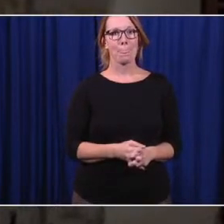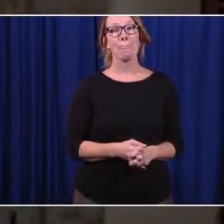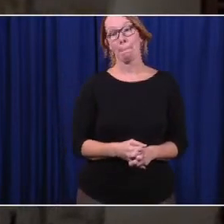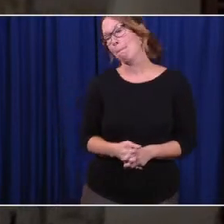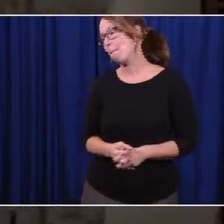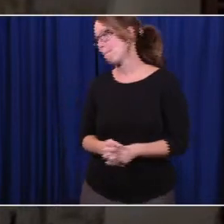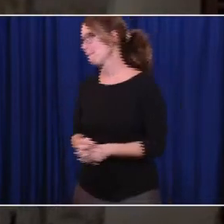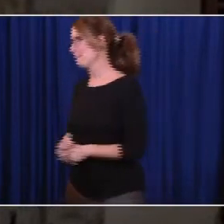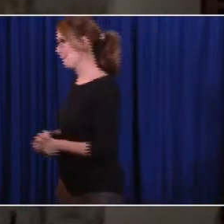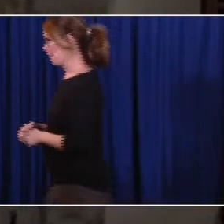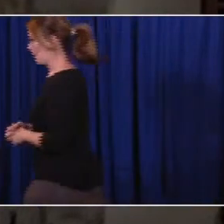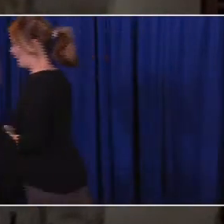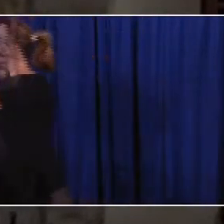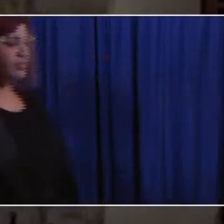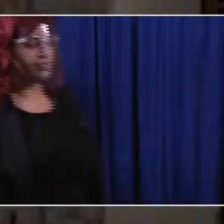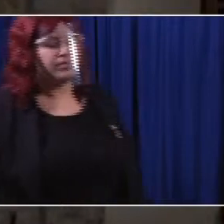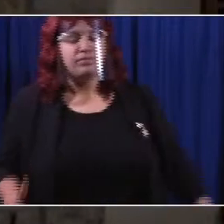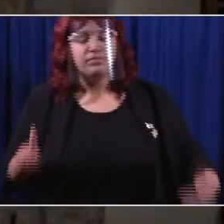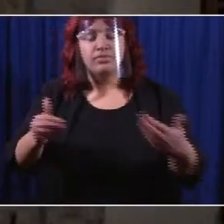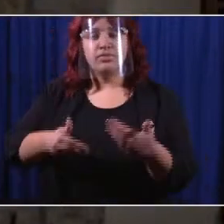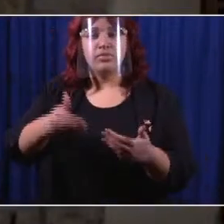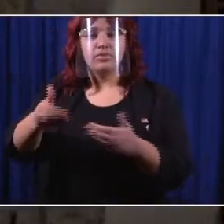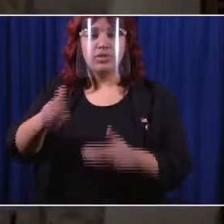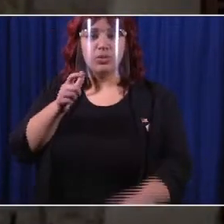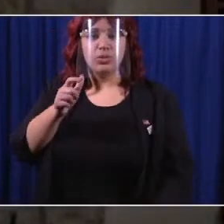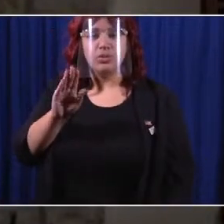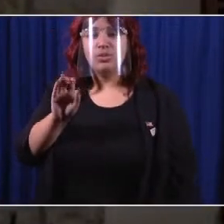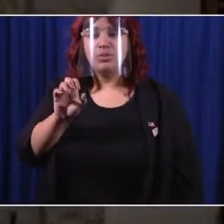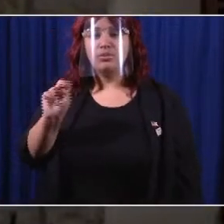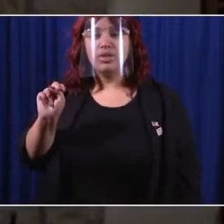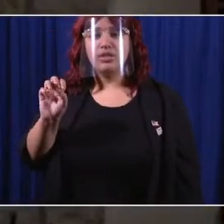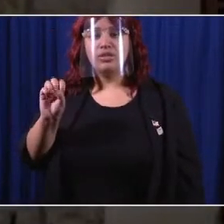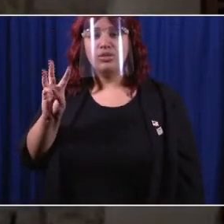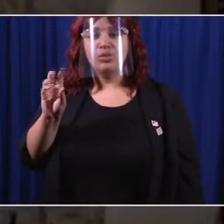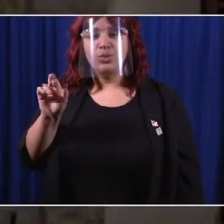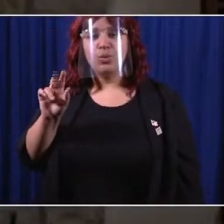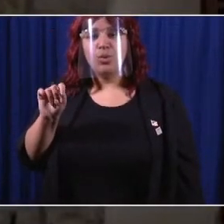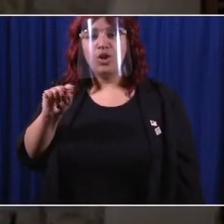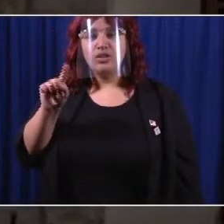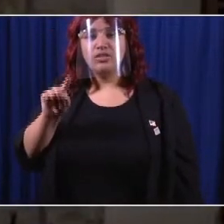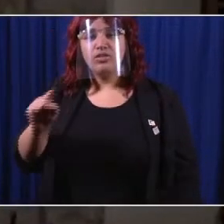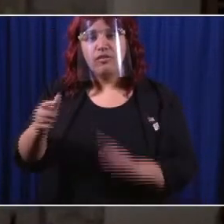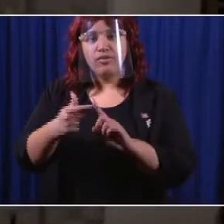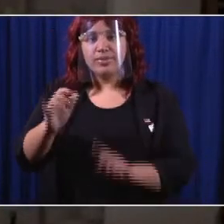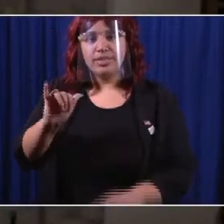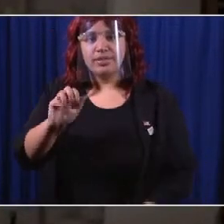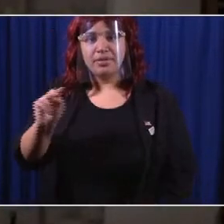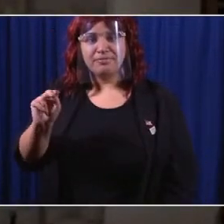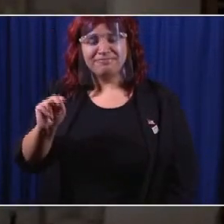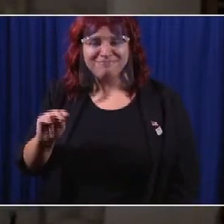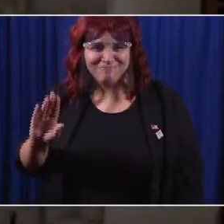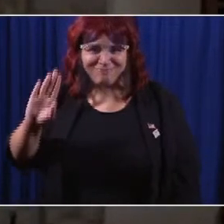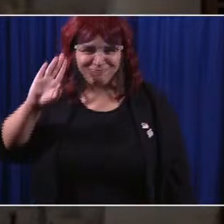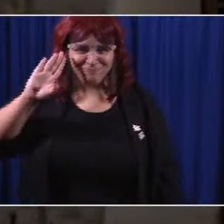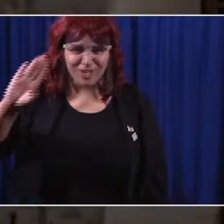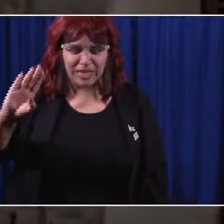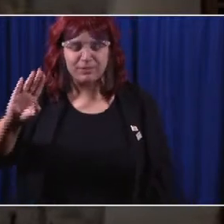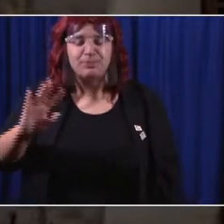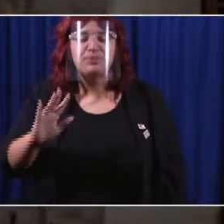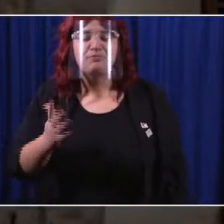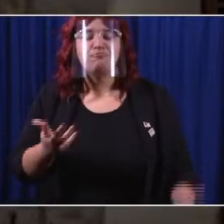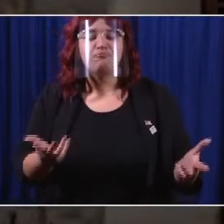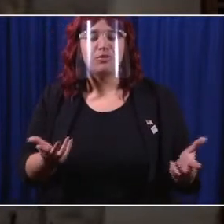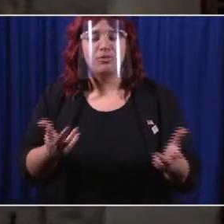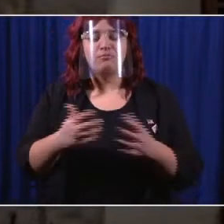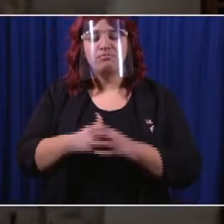Next question is from Ben Schwartz at WCPO in Cincinnati. Hi, Ben. Hi, Governor. To